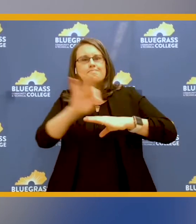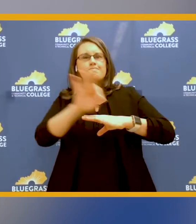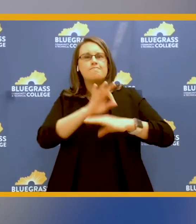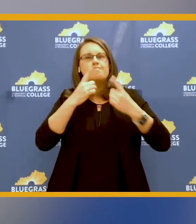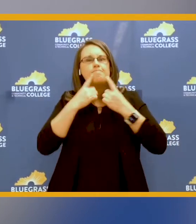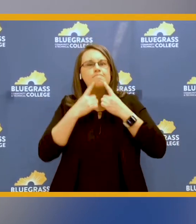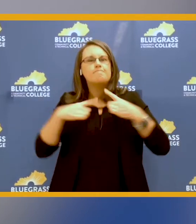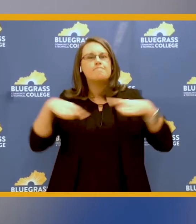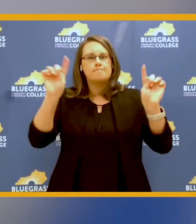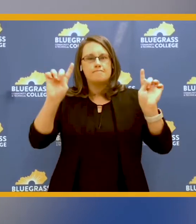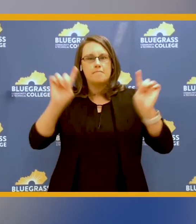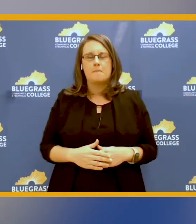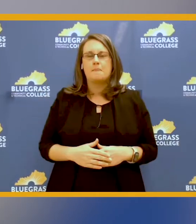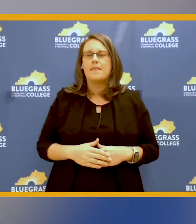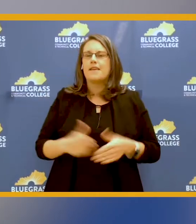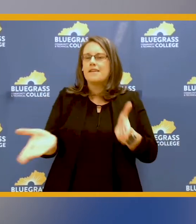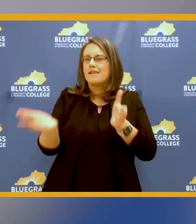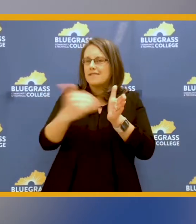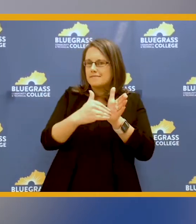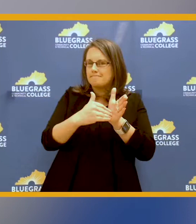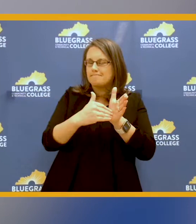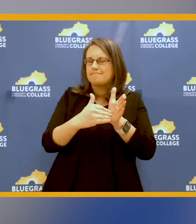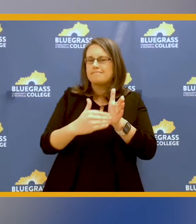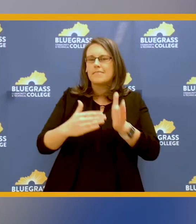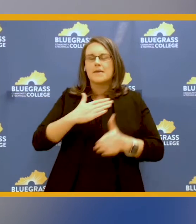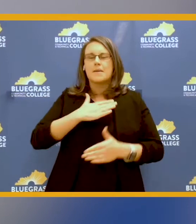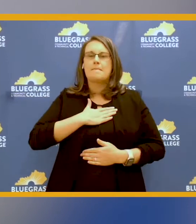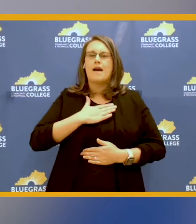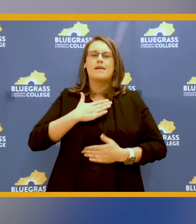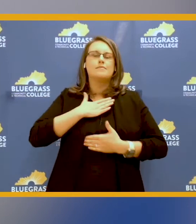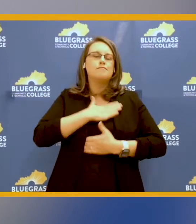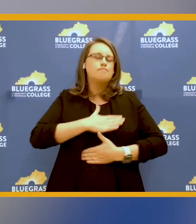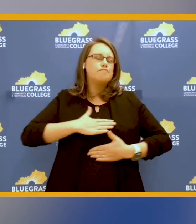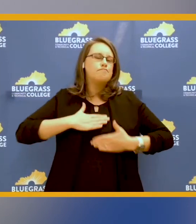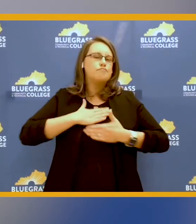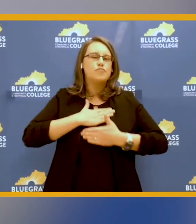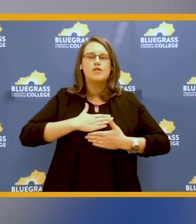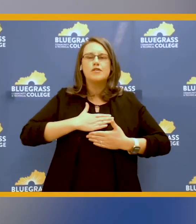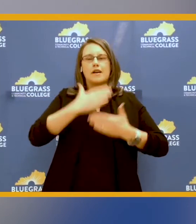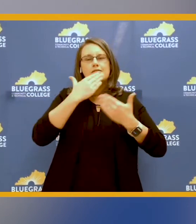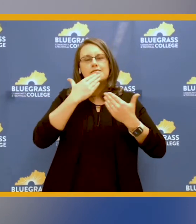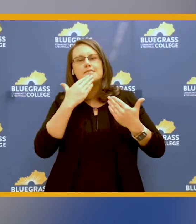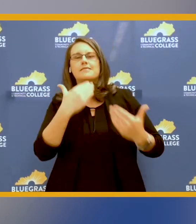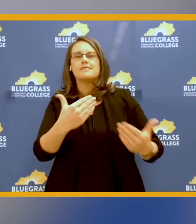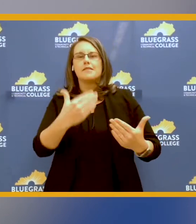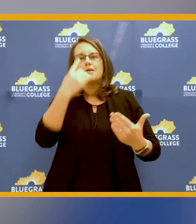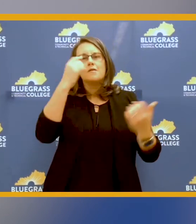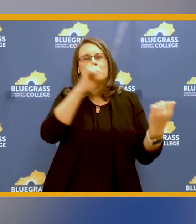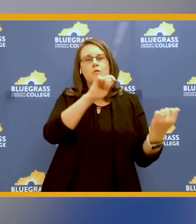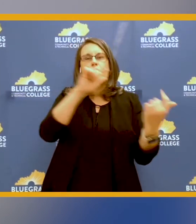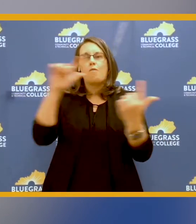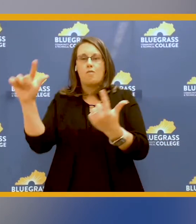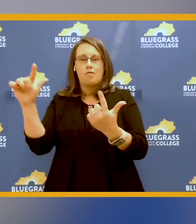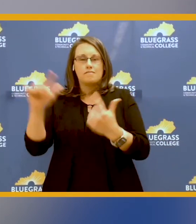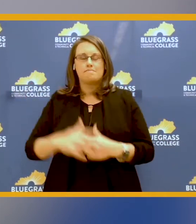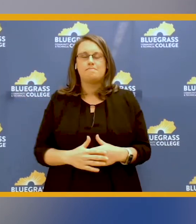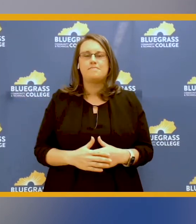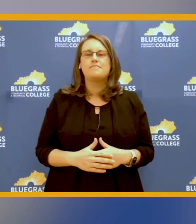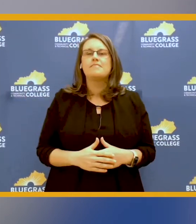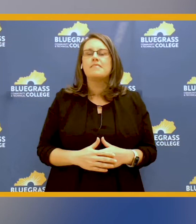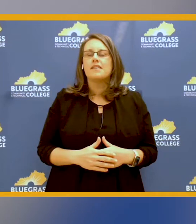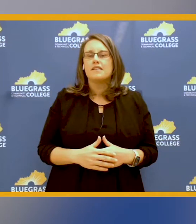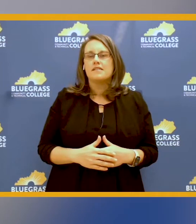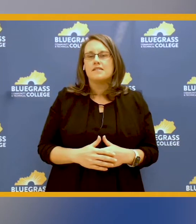function effectively. Once again, my sincere appreciation and gratitude to you